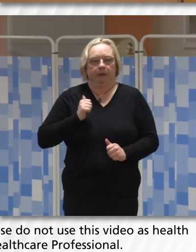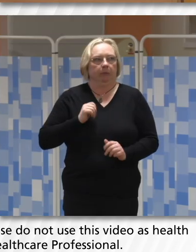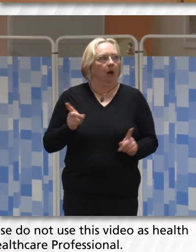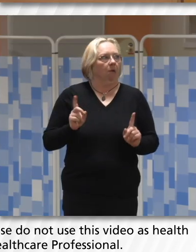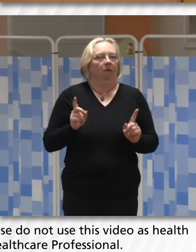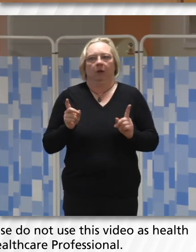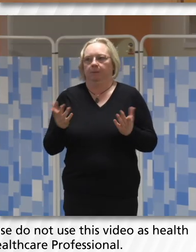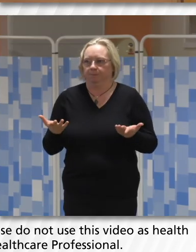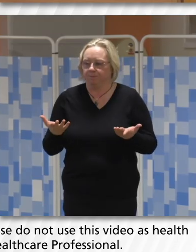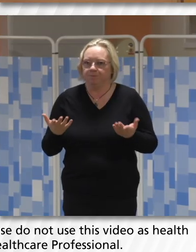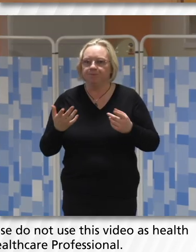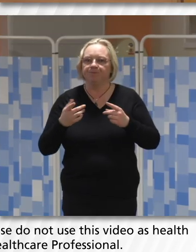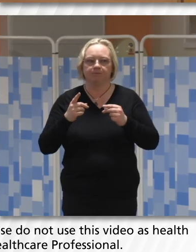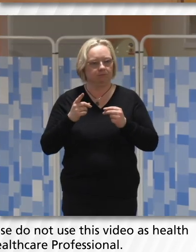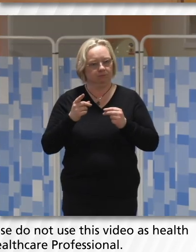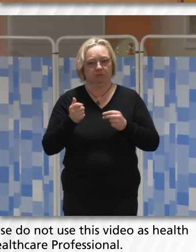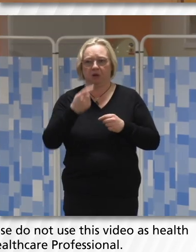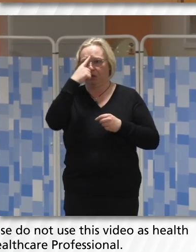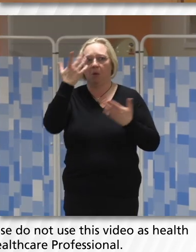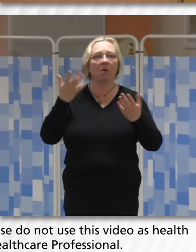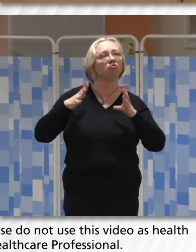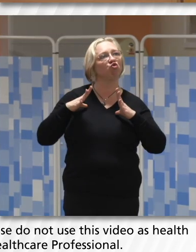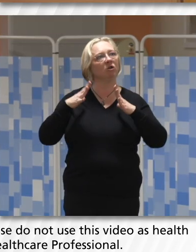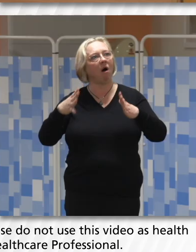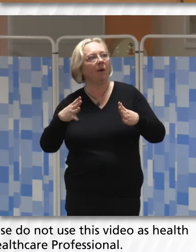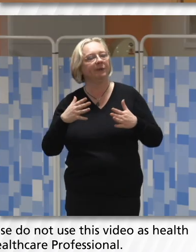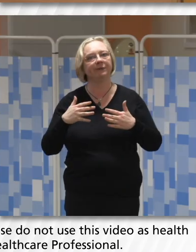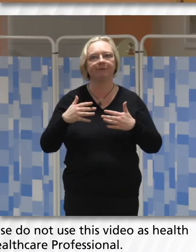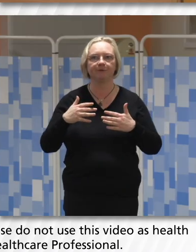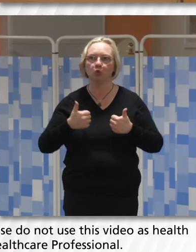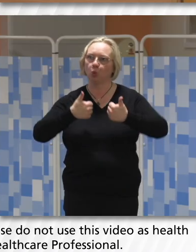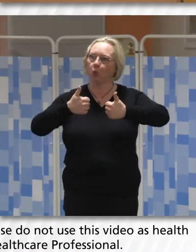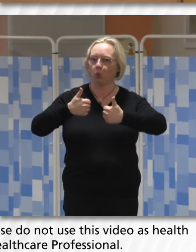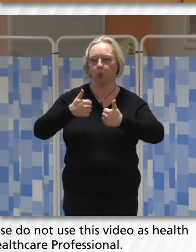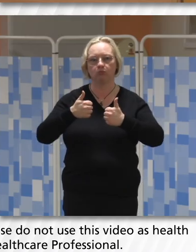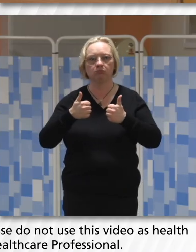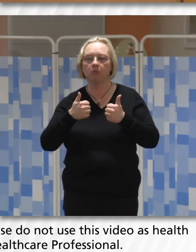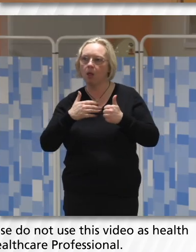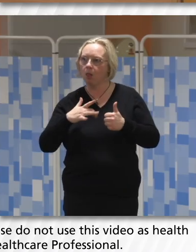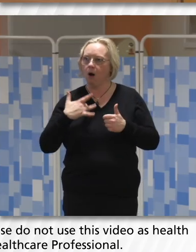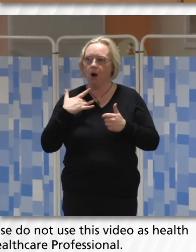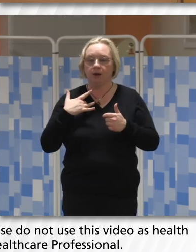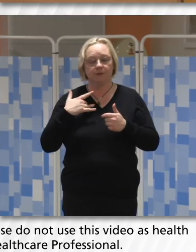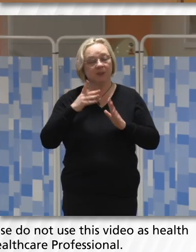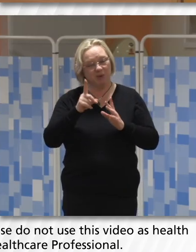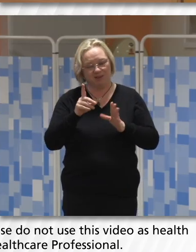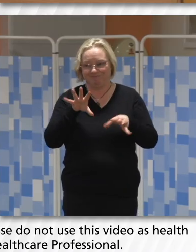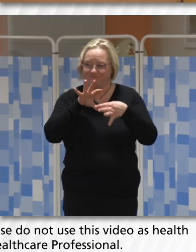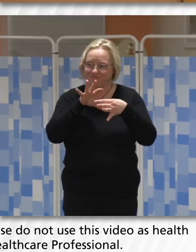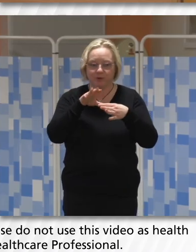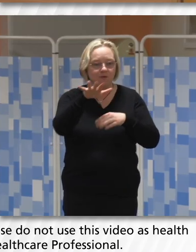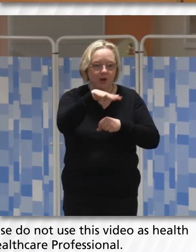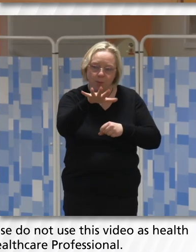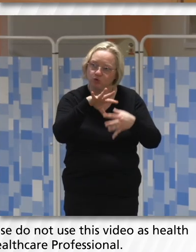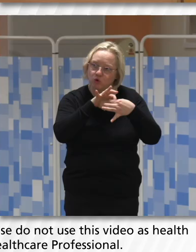with what's often their retirement. It changes the relationship sometimes within the family, because